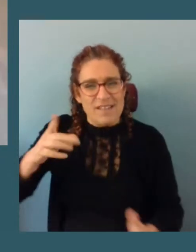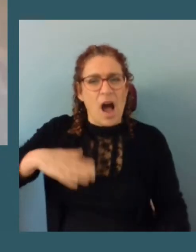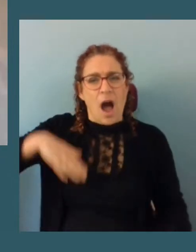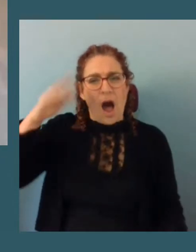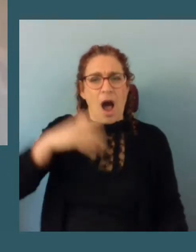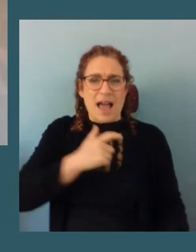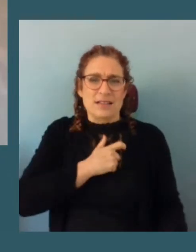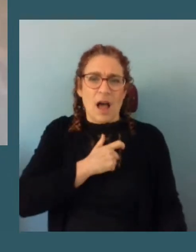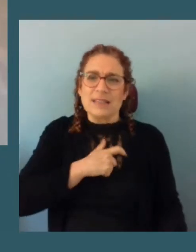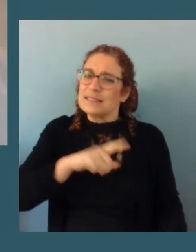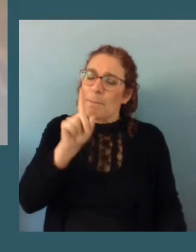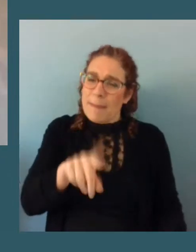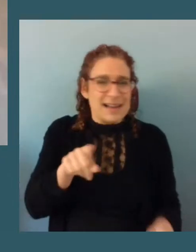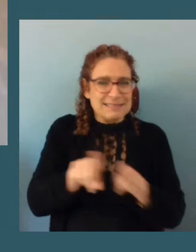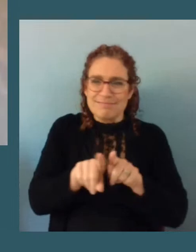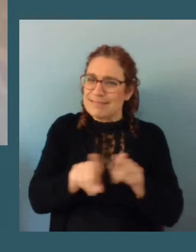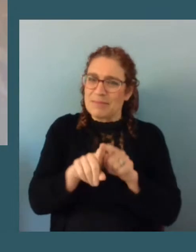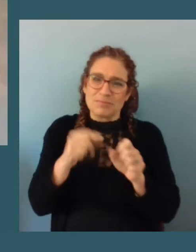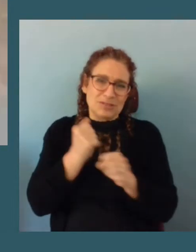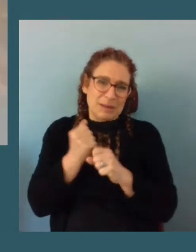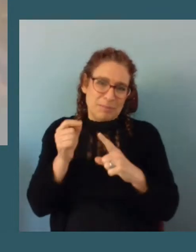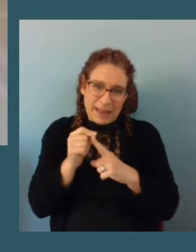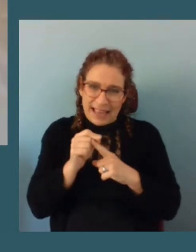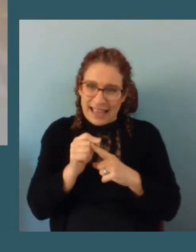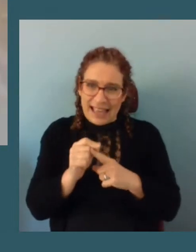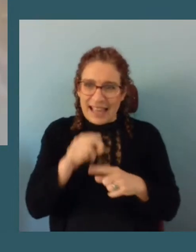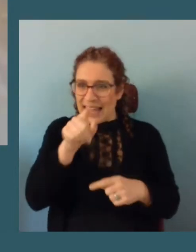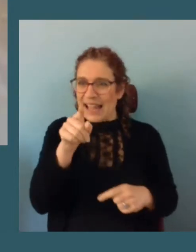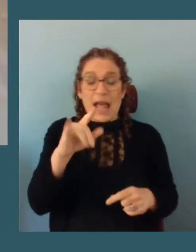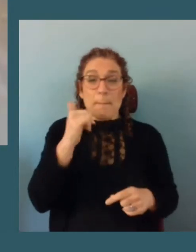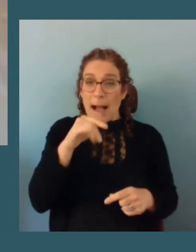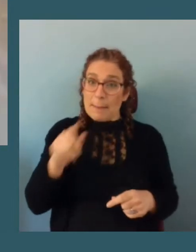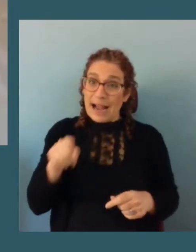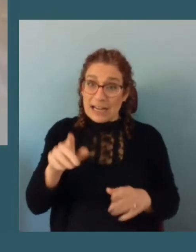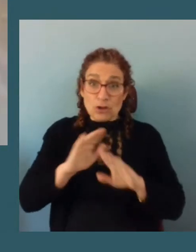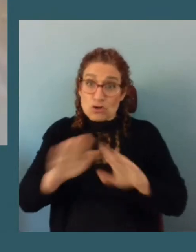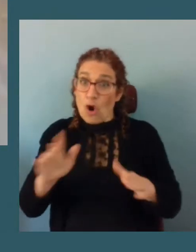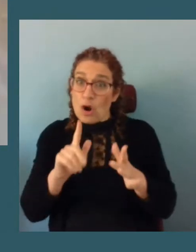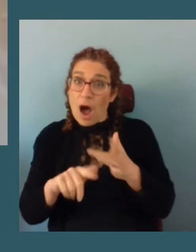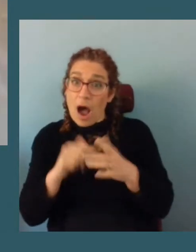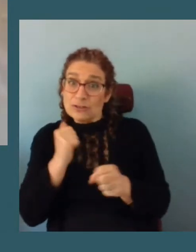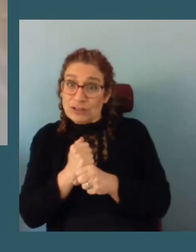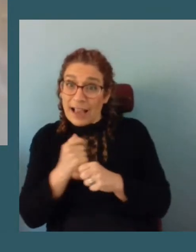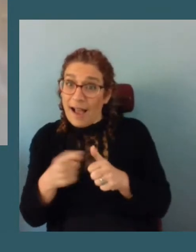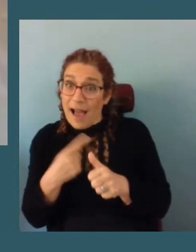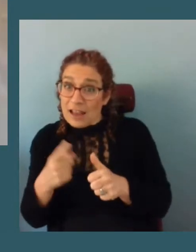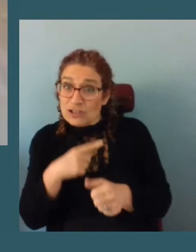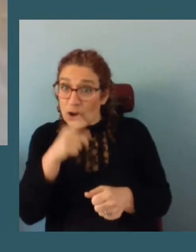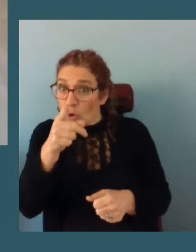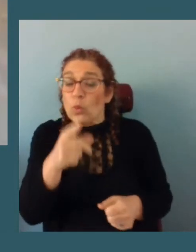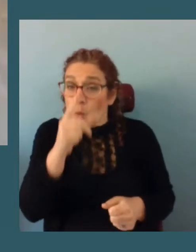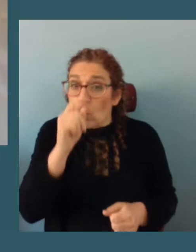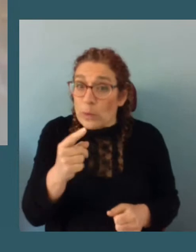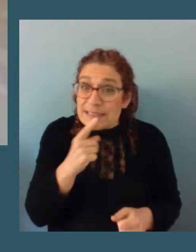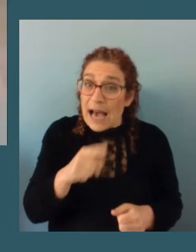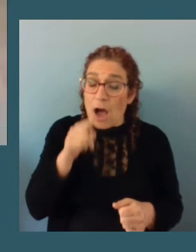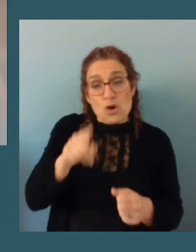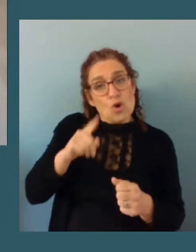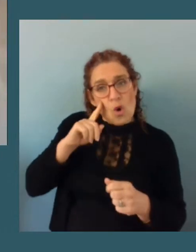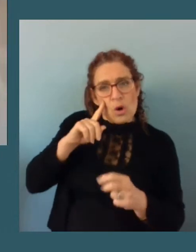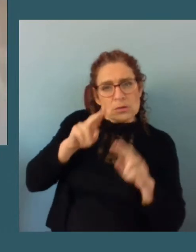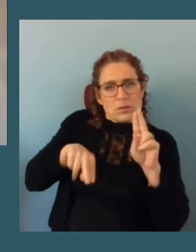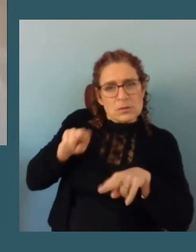GP. I would say in that case where you think it's possibly non-IG allergy, I would say what you could do is do your diagnostic test of complete removal